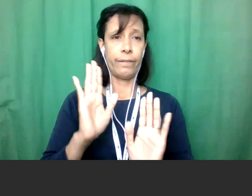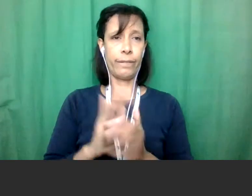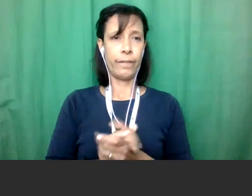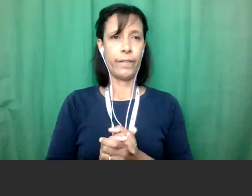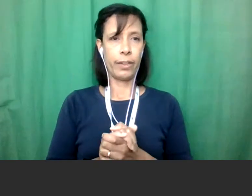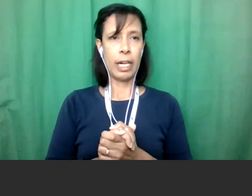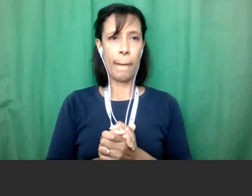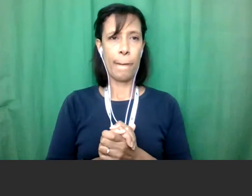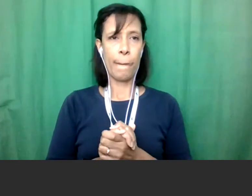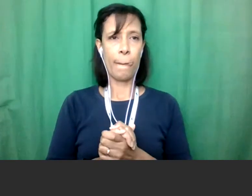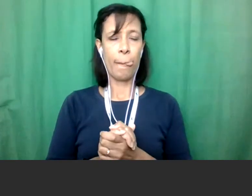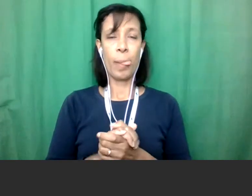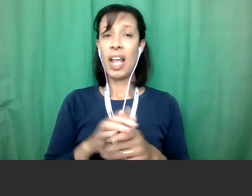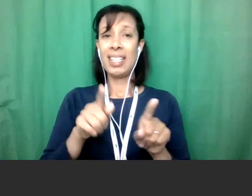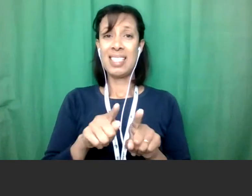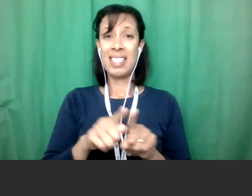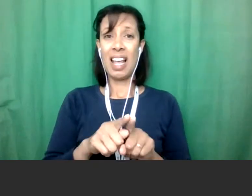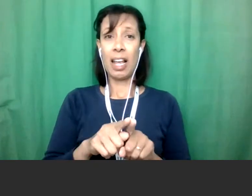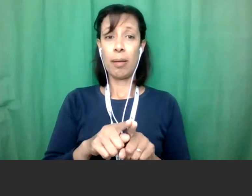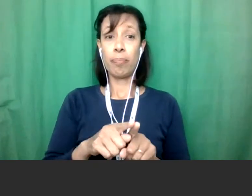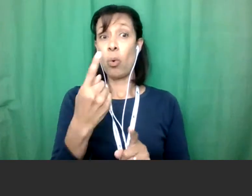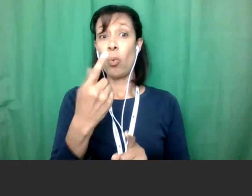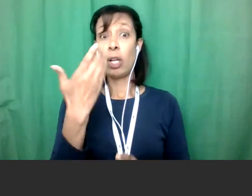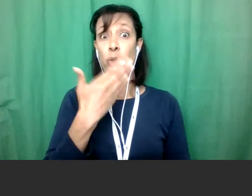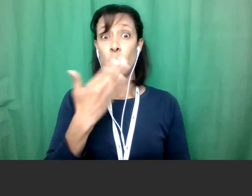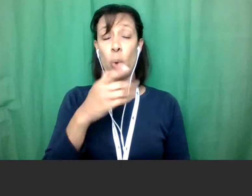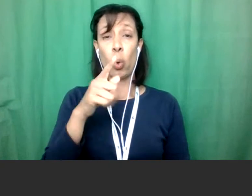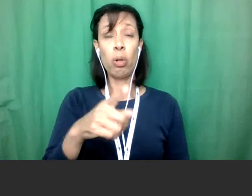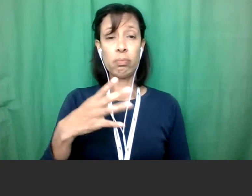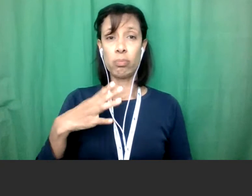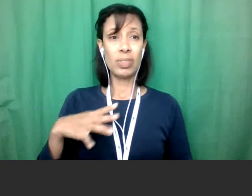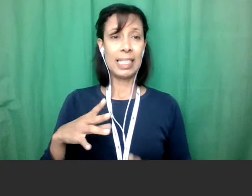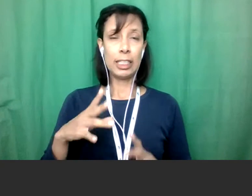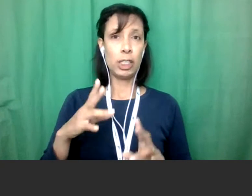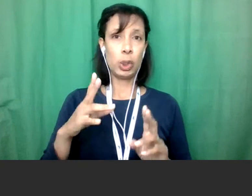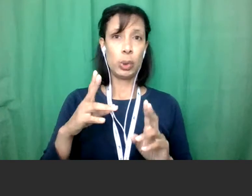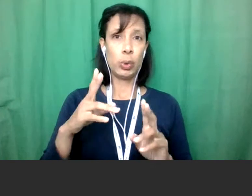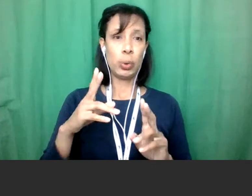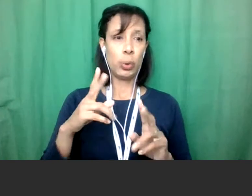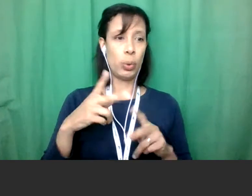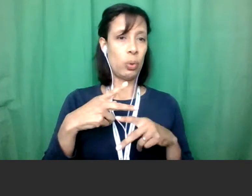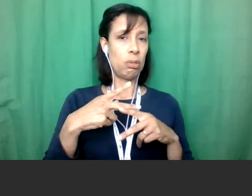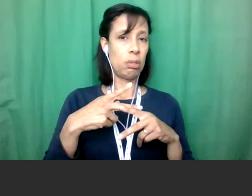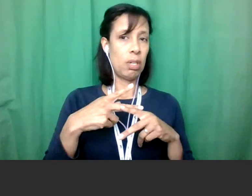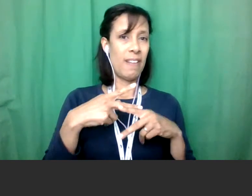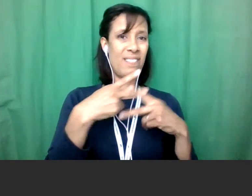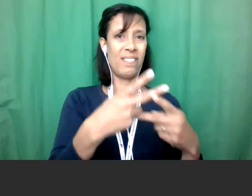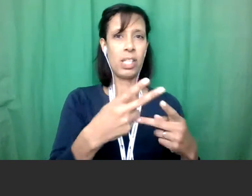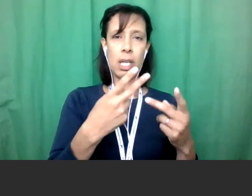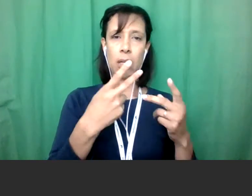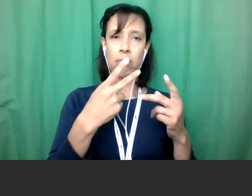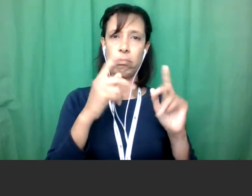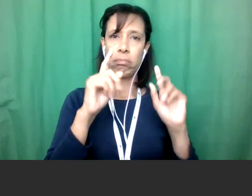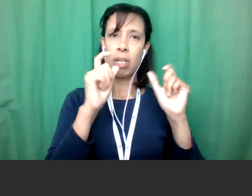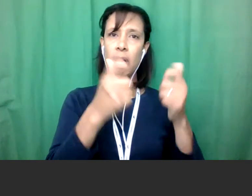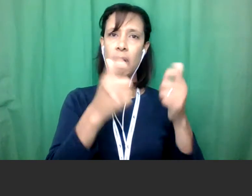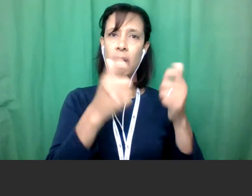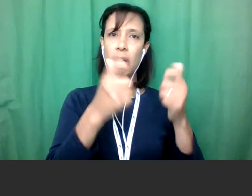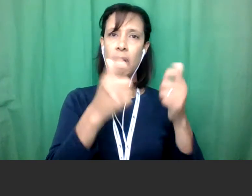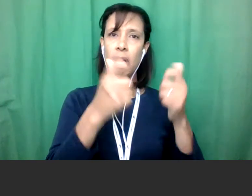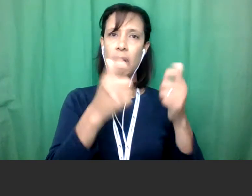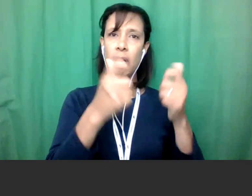different classrooms to carry out your research. One classroom or the students or pupils in one classroom